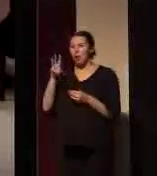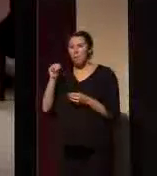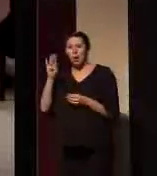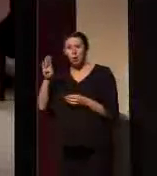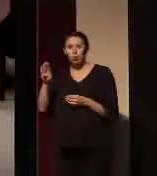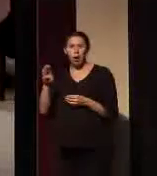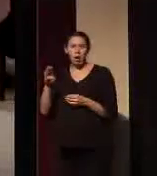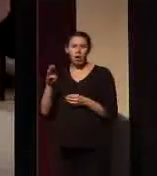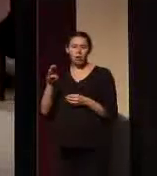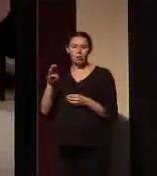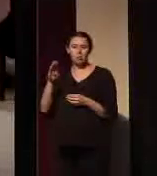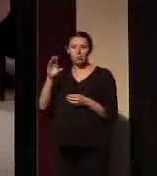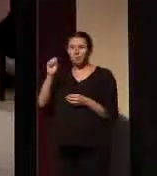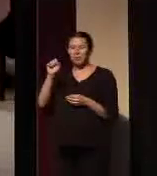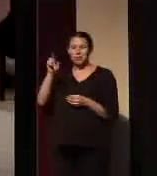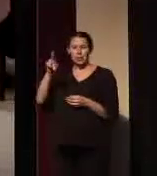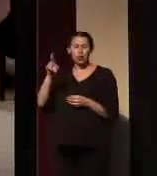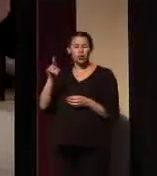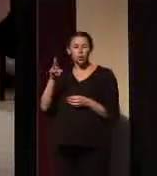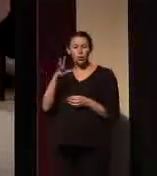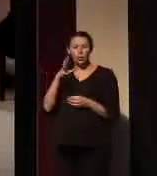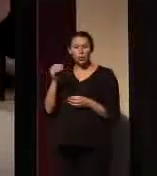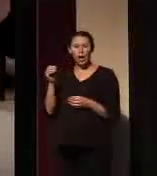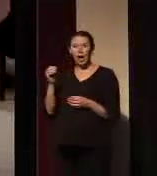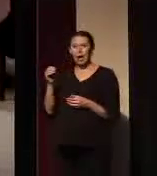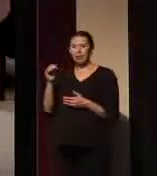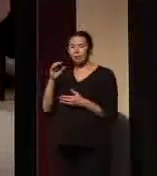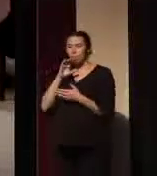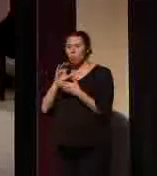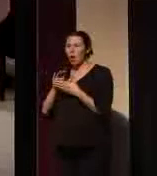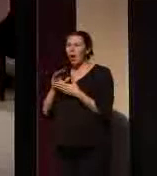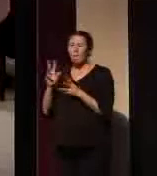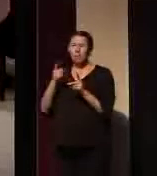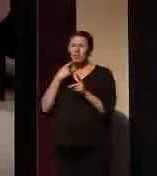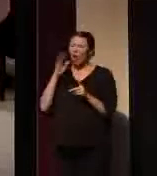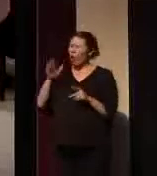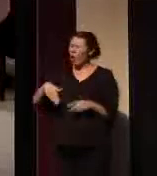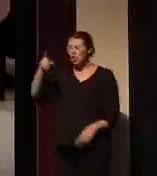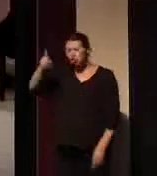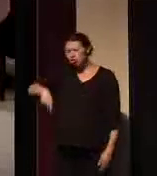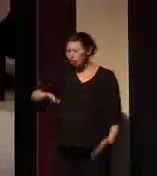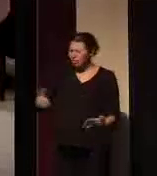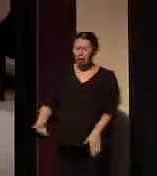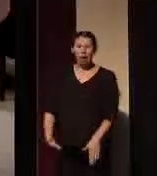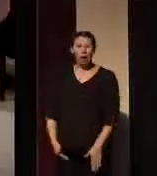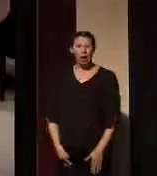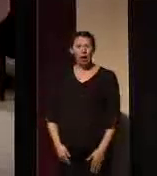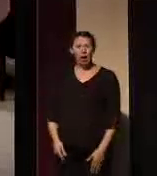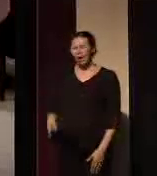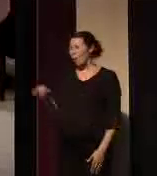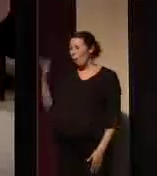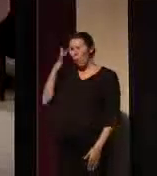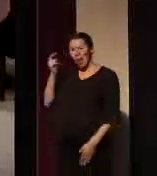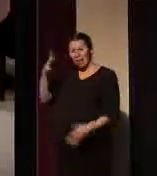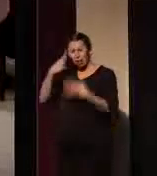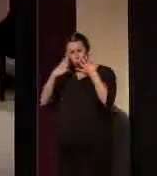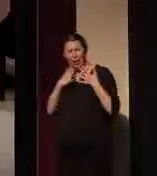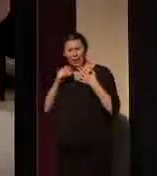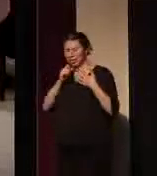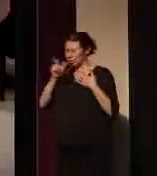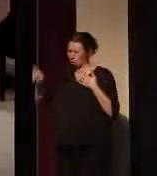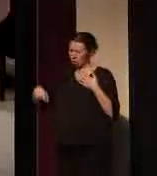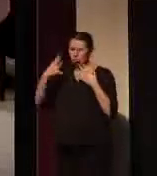Sr. There are people that said that he deserved to die. Oof. They don't deserve to grieve. And that's the kind